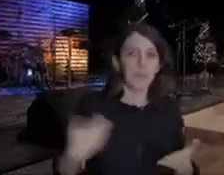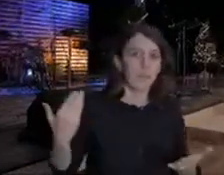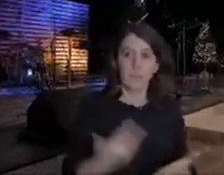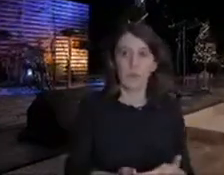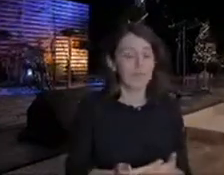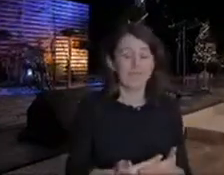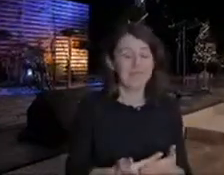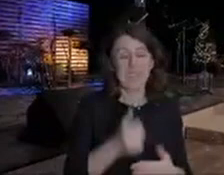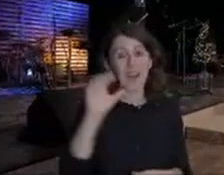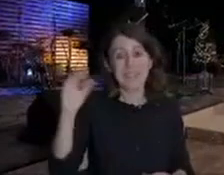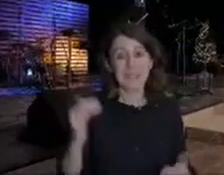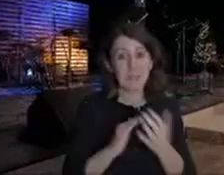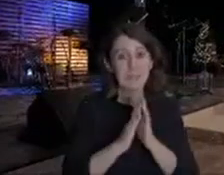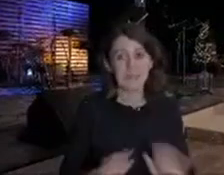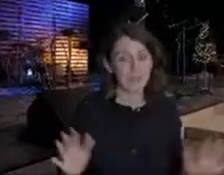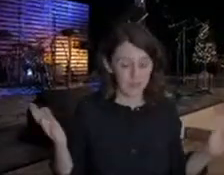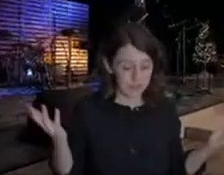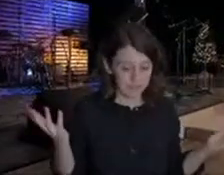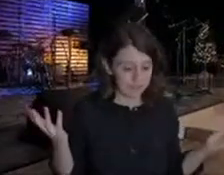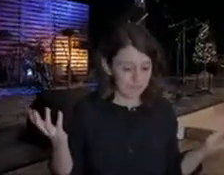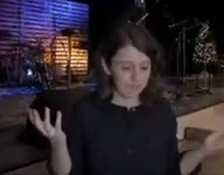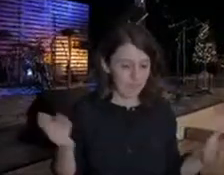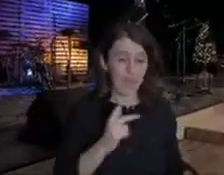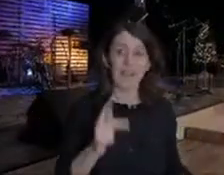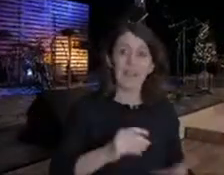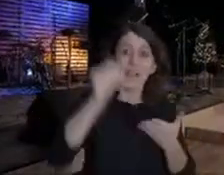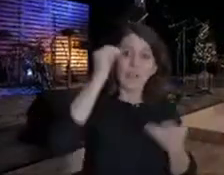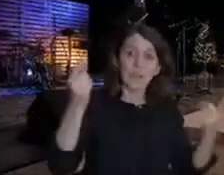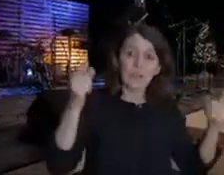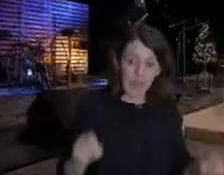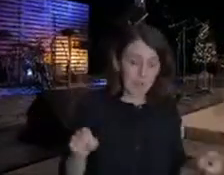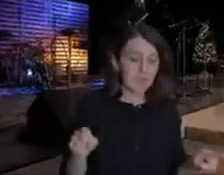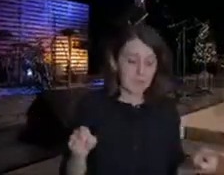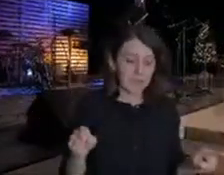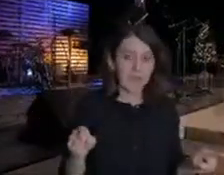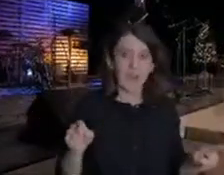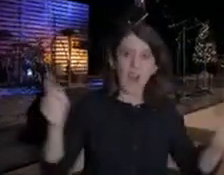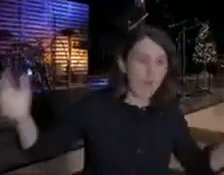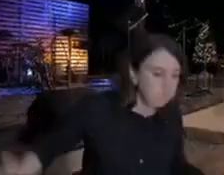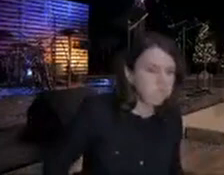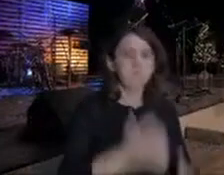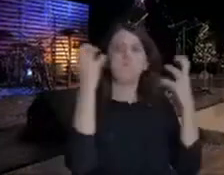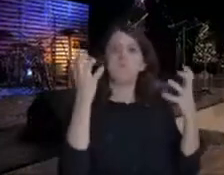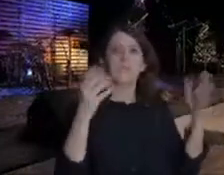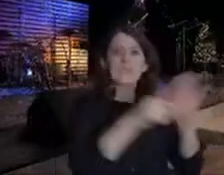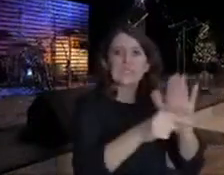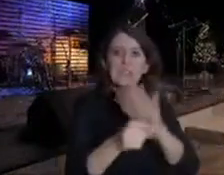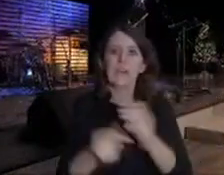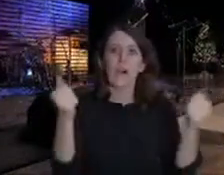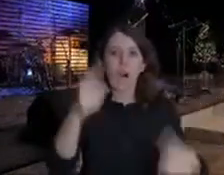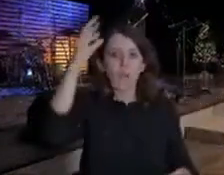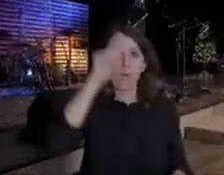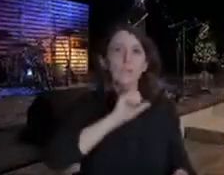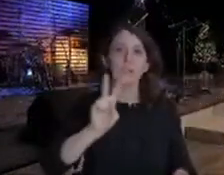doesn't seem peaceful. The king finds out what's happened, and he goes on a tirade. He actually kills all the boys